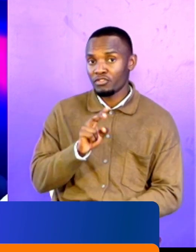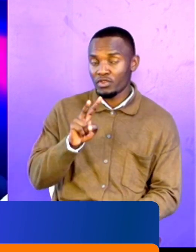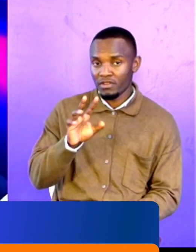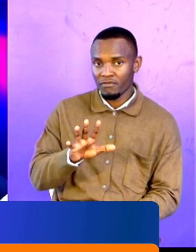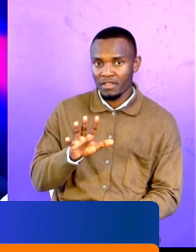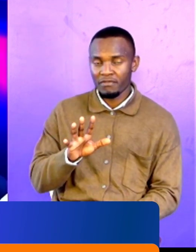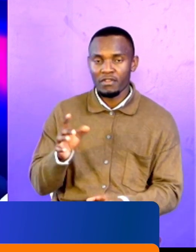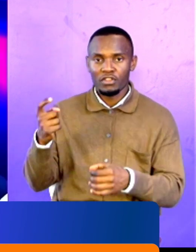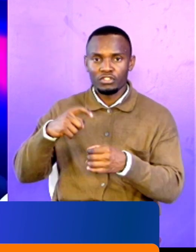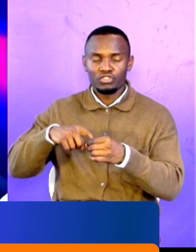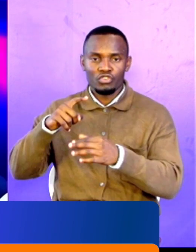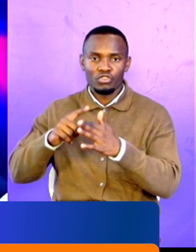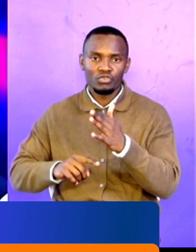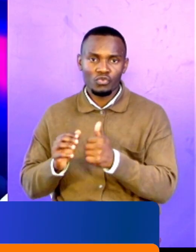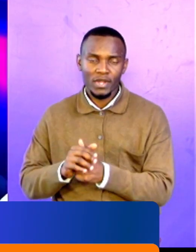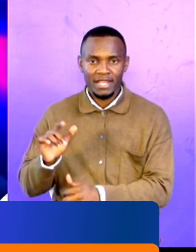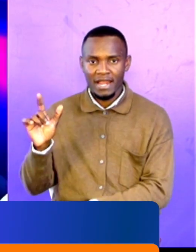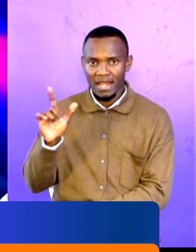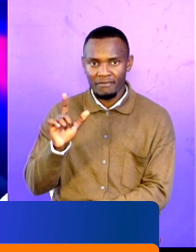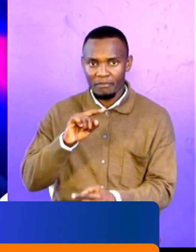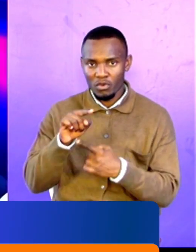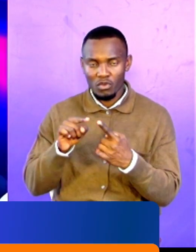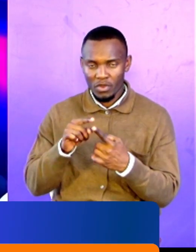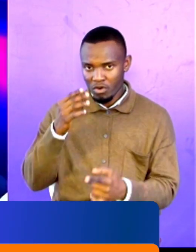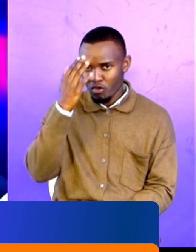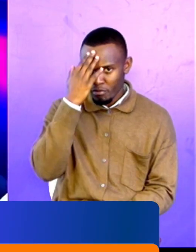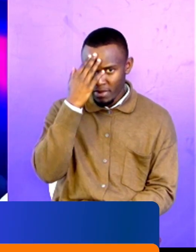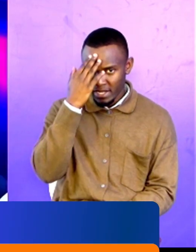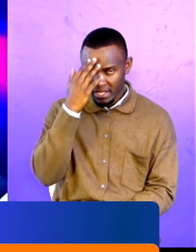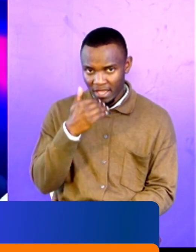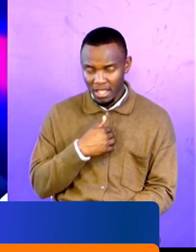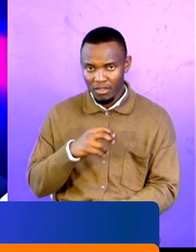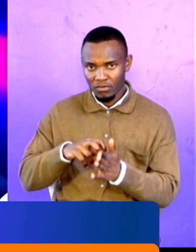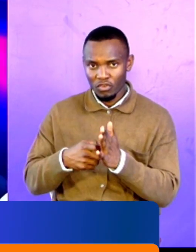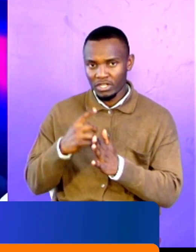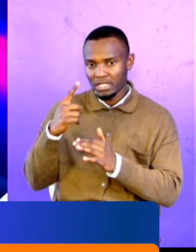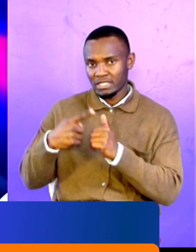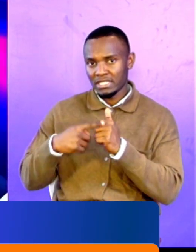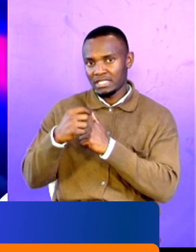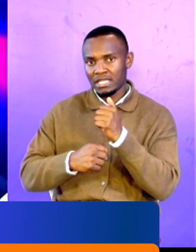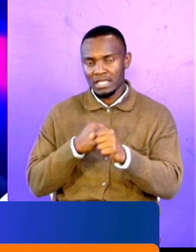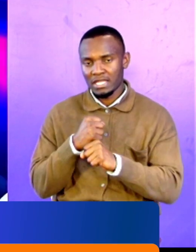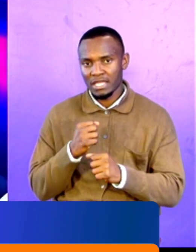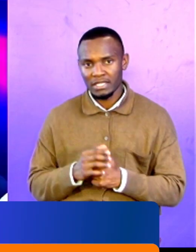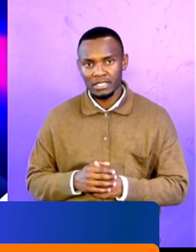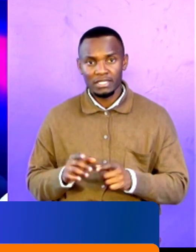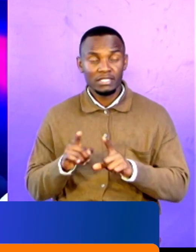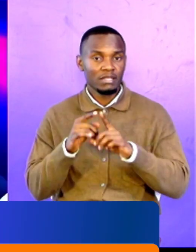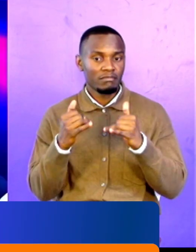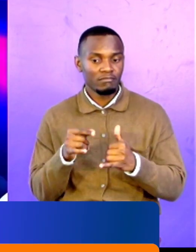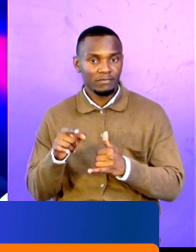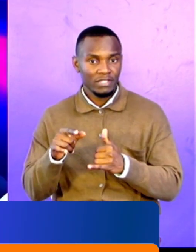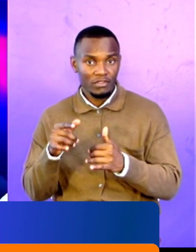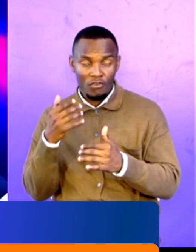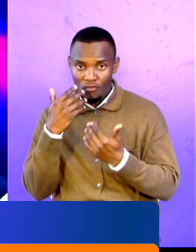Anne Slott's Premier League champions on Monday on a 6-year deal. Now, Isak switched to Anfield ends a prolonged saga after